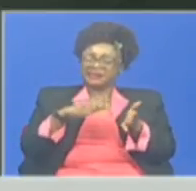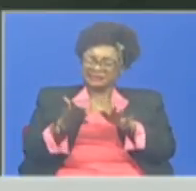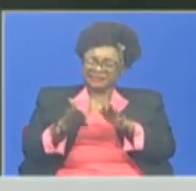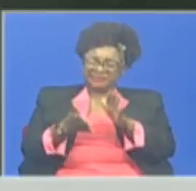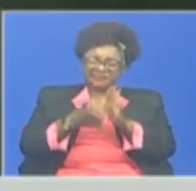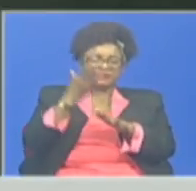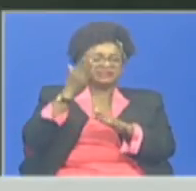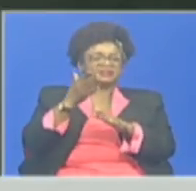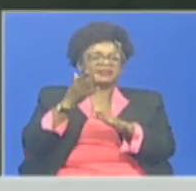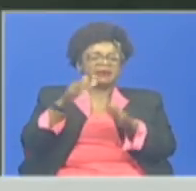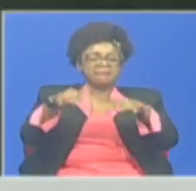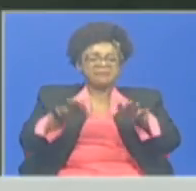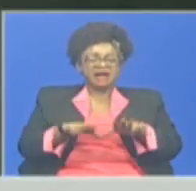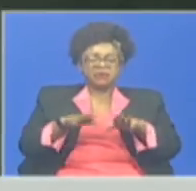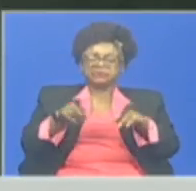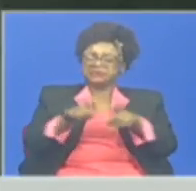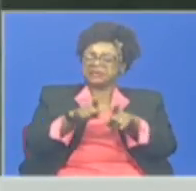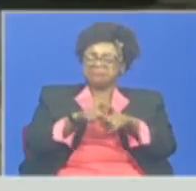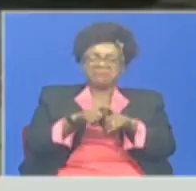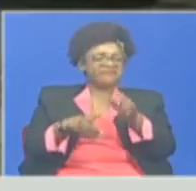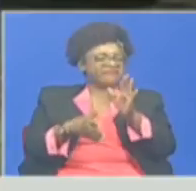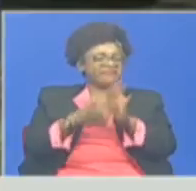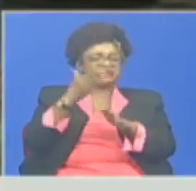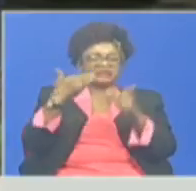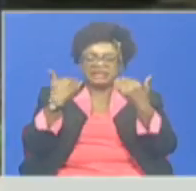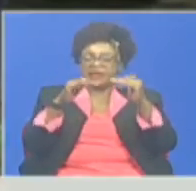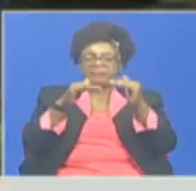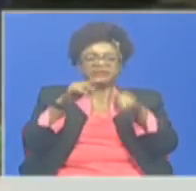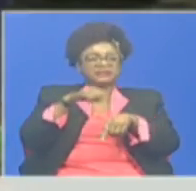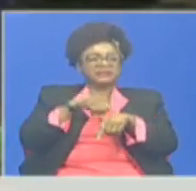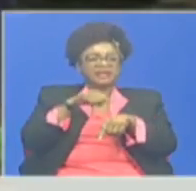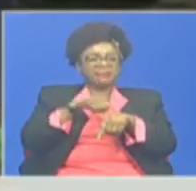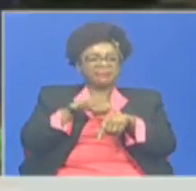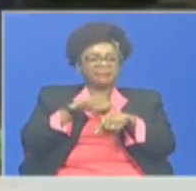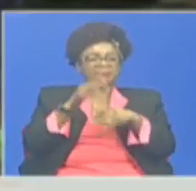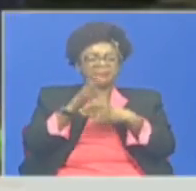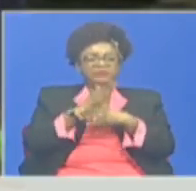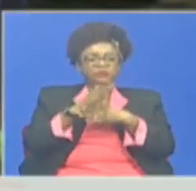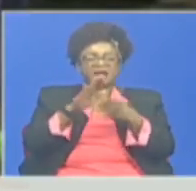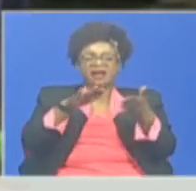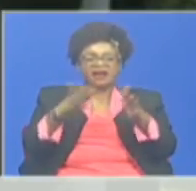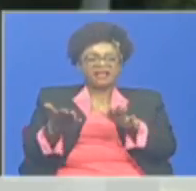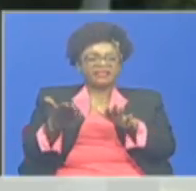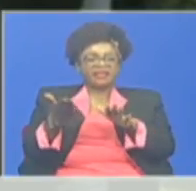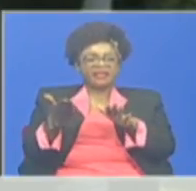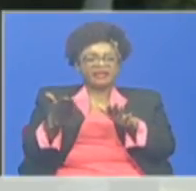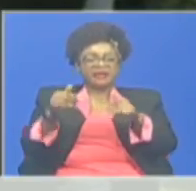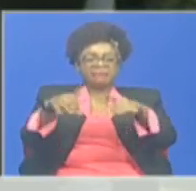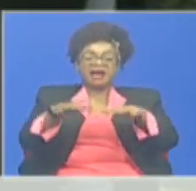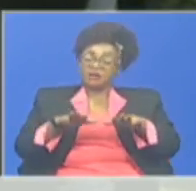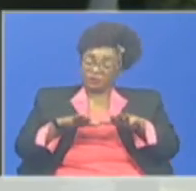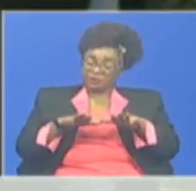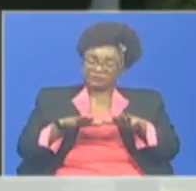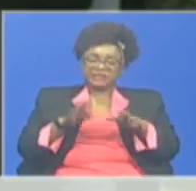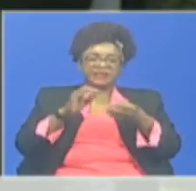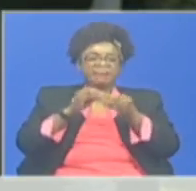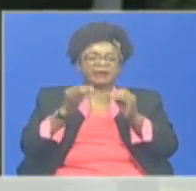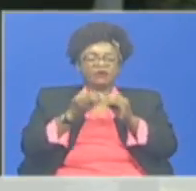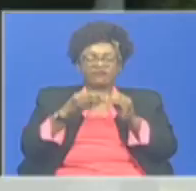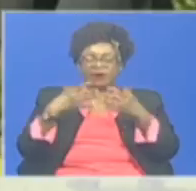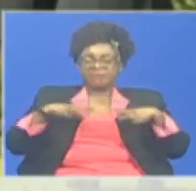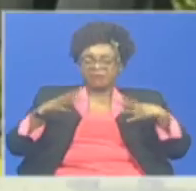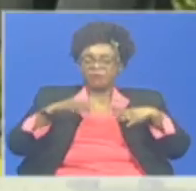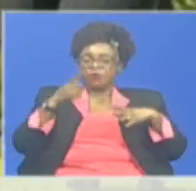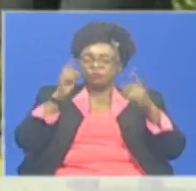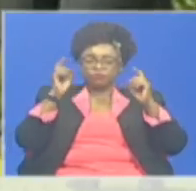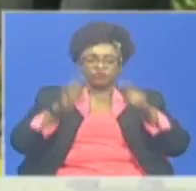under new government guidelines, limiting the time taken between death and burials and the number of people allowed to witness the